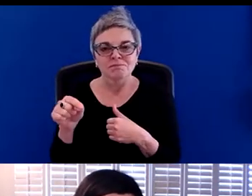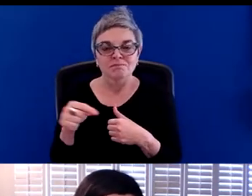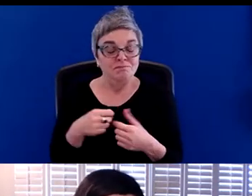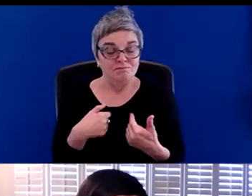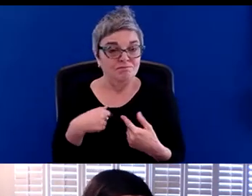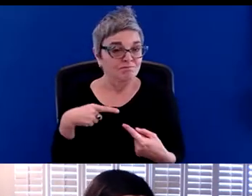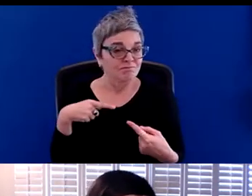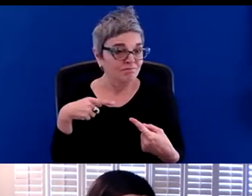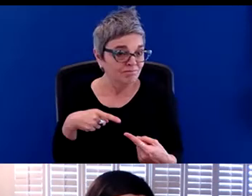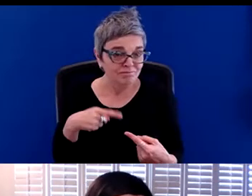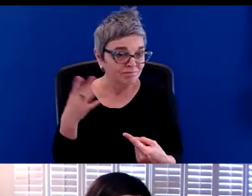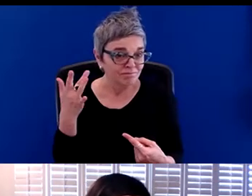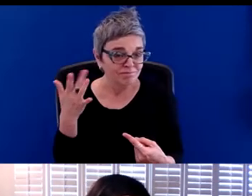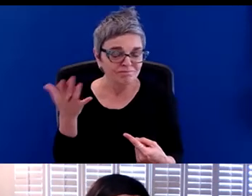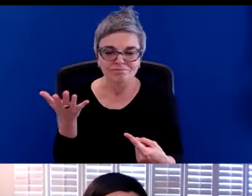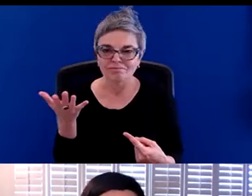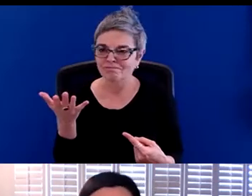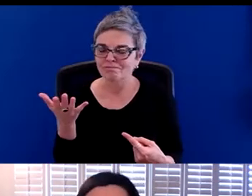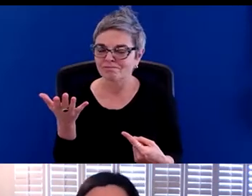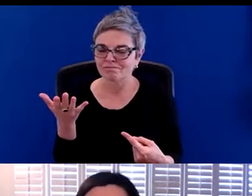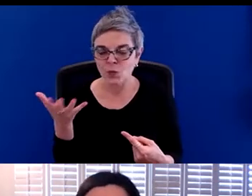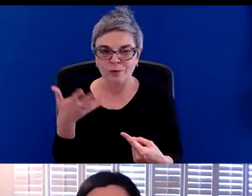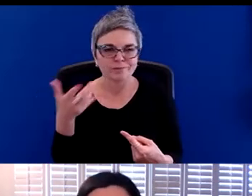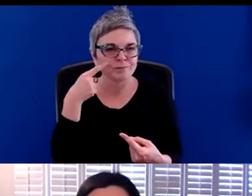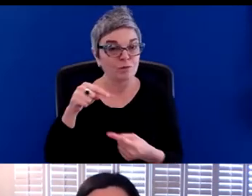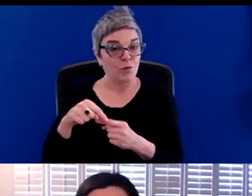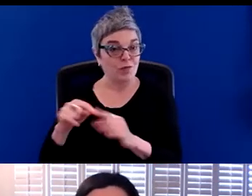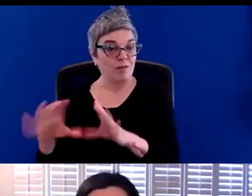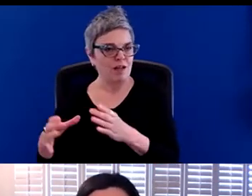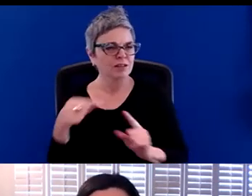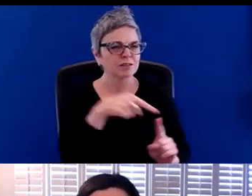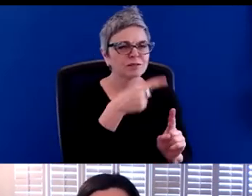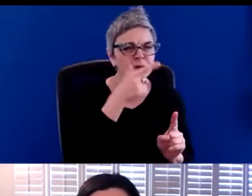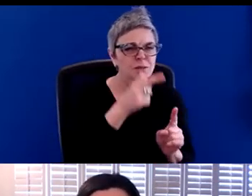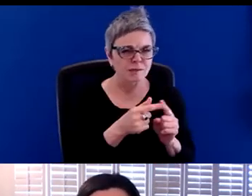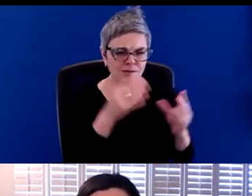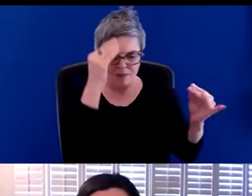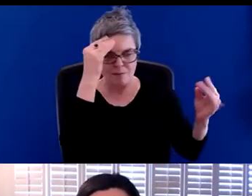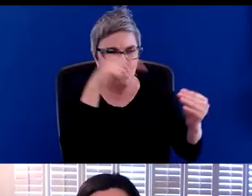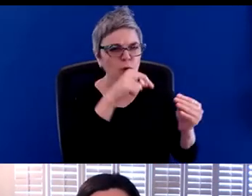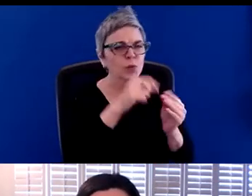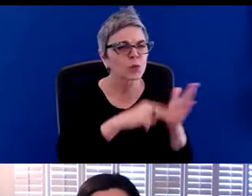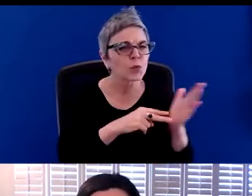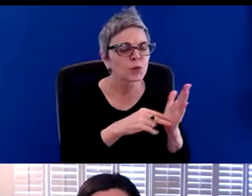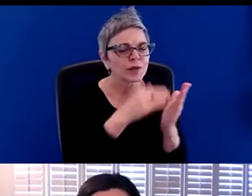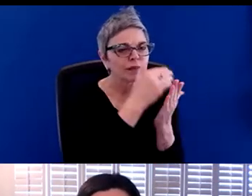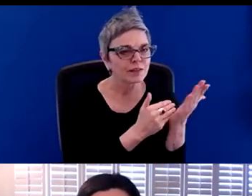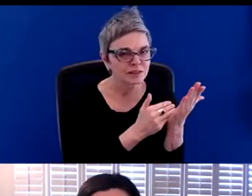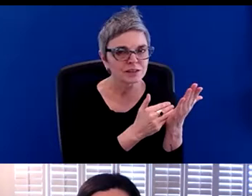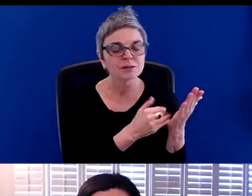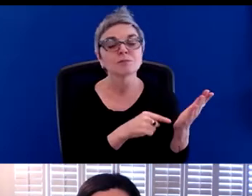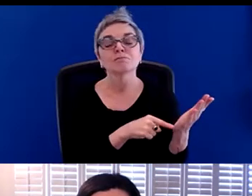I worried in building the syllabus and the reading list for these students, because one, I was pretty sure like minimal of them would be, you